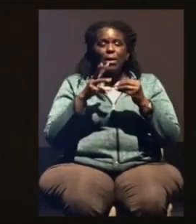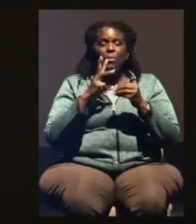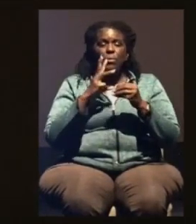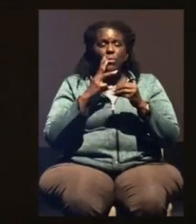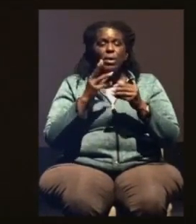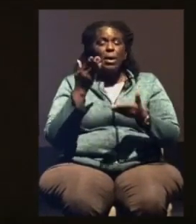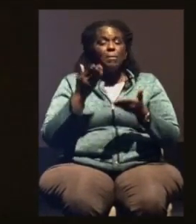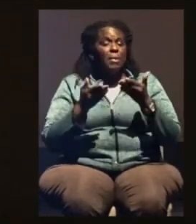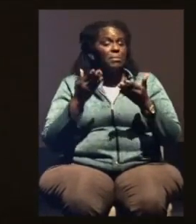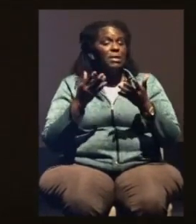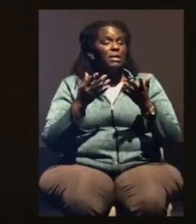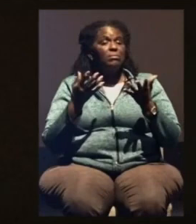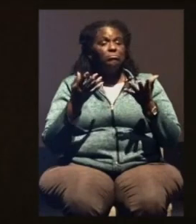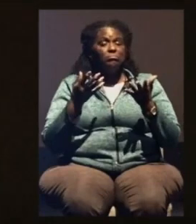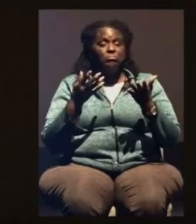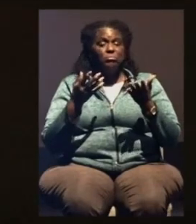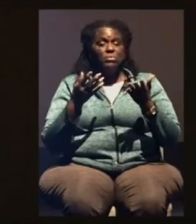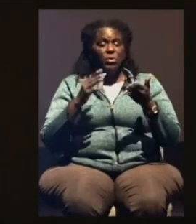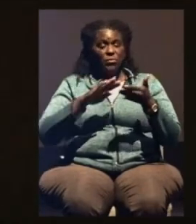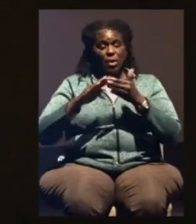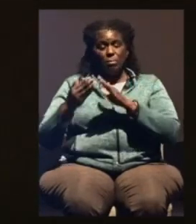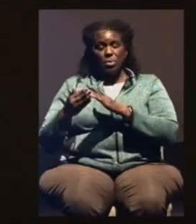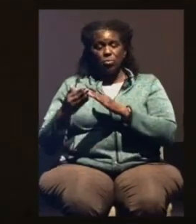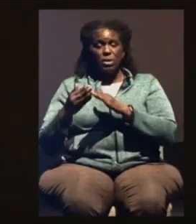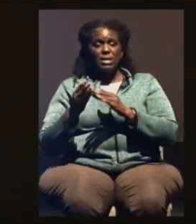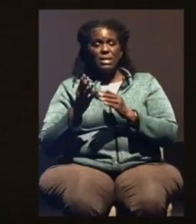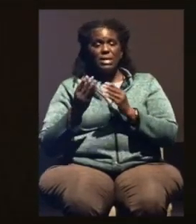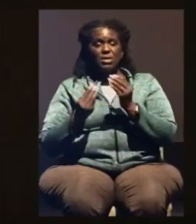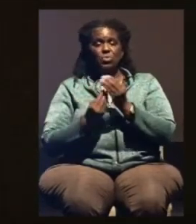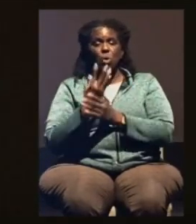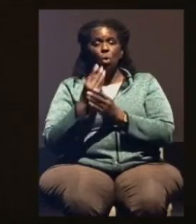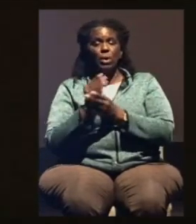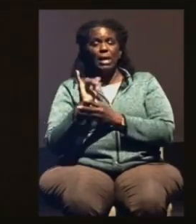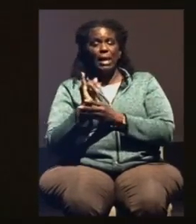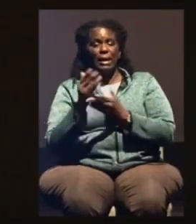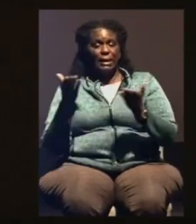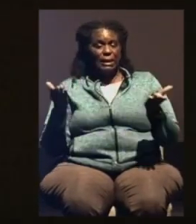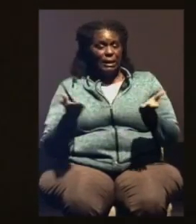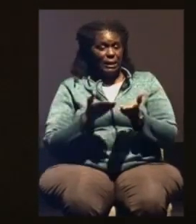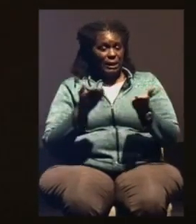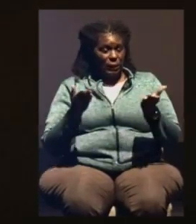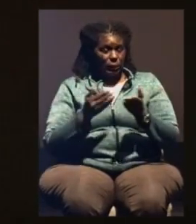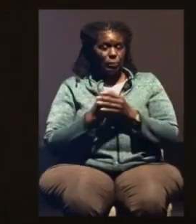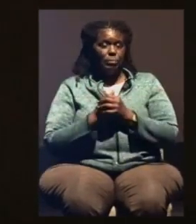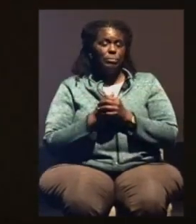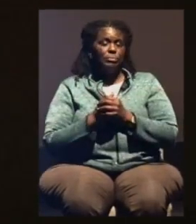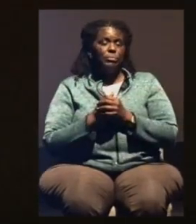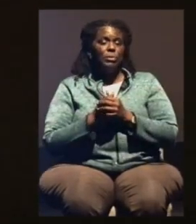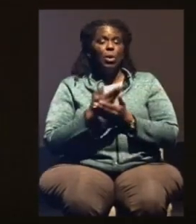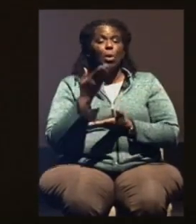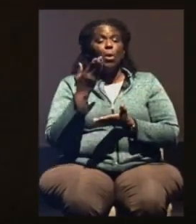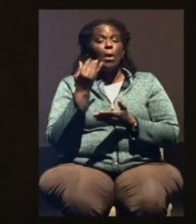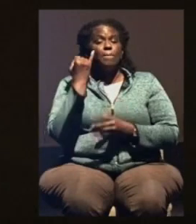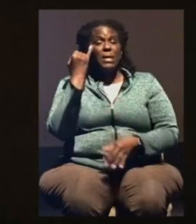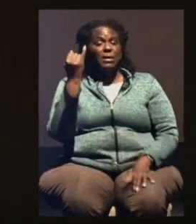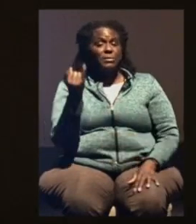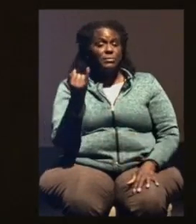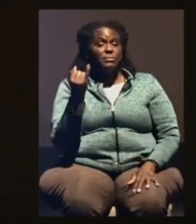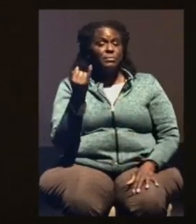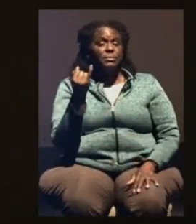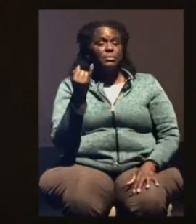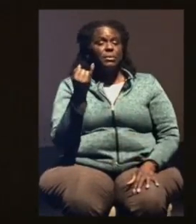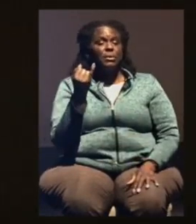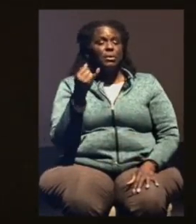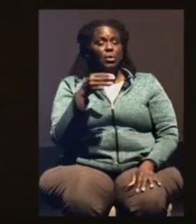then maybe you can graduate to a community garden like the one we have here, our surf garden at Redlands. Or imagine this,